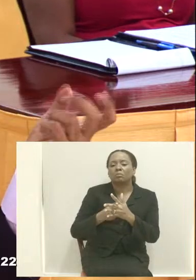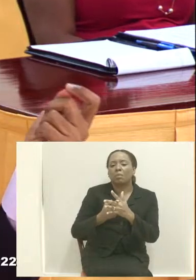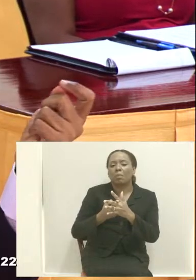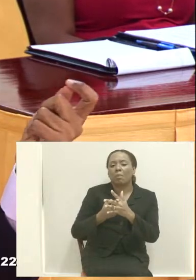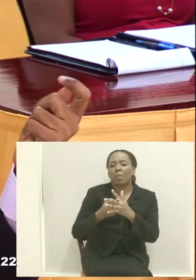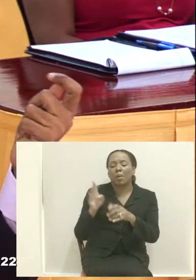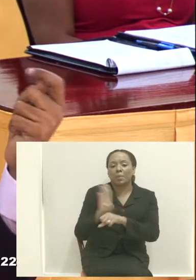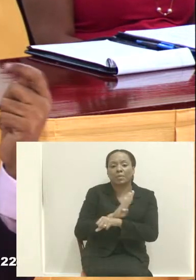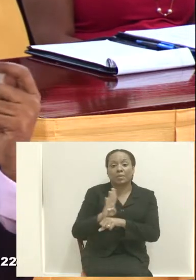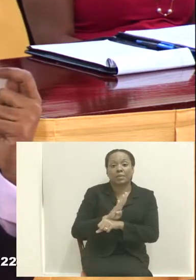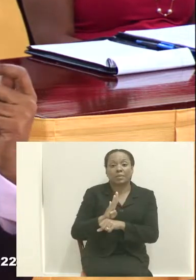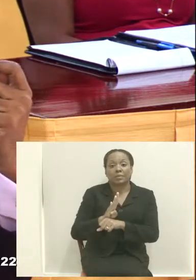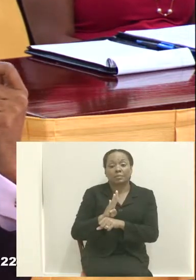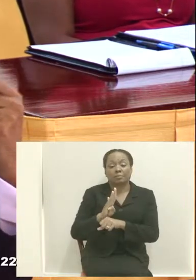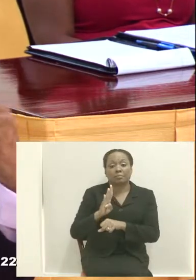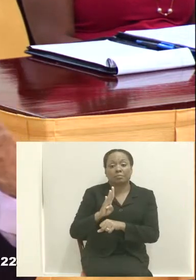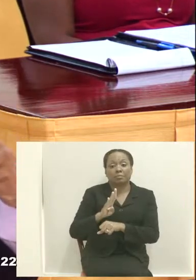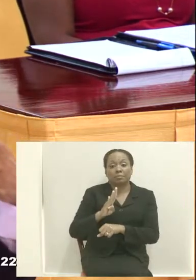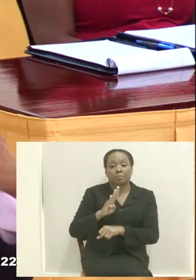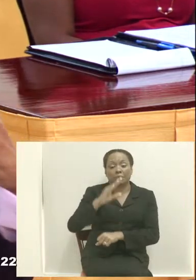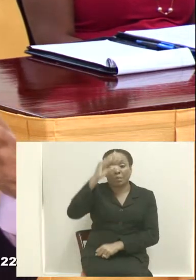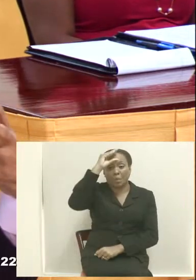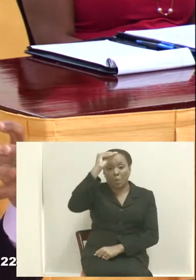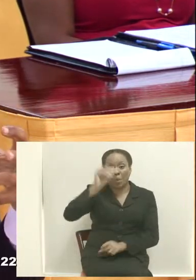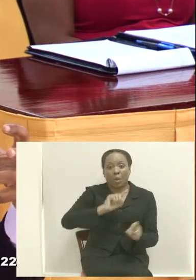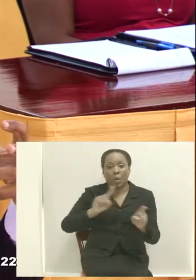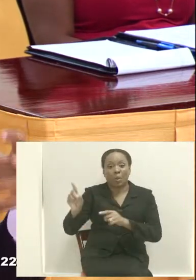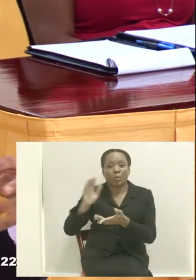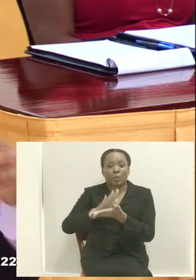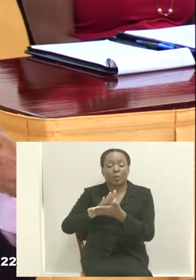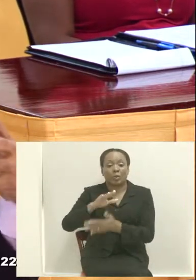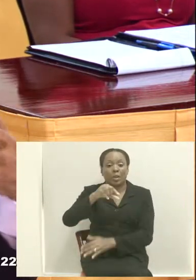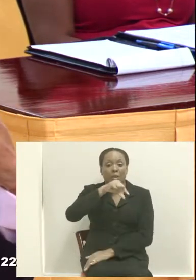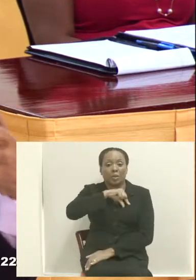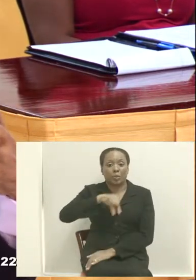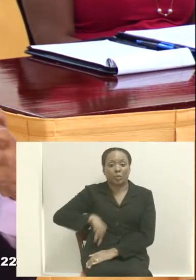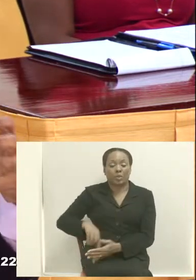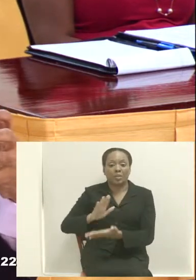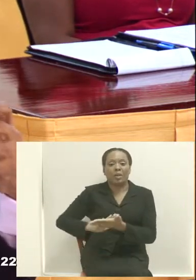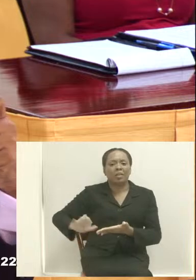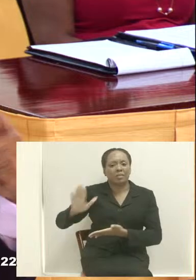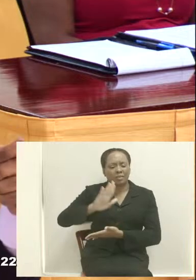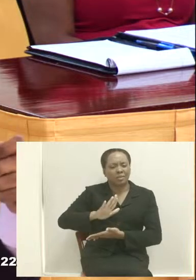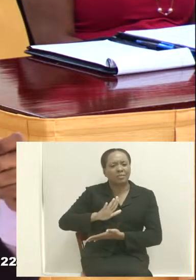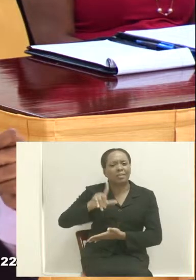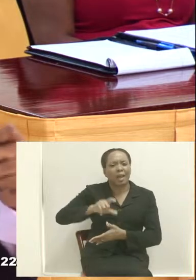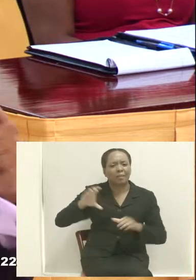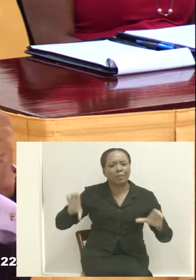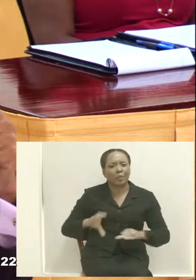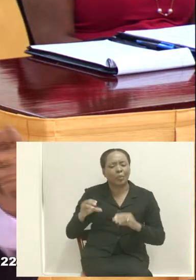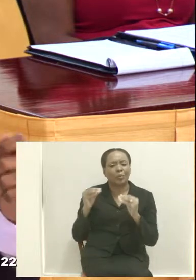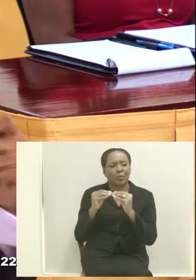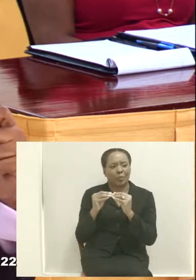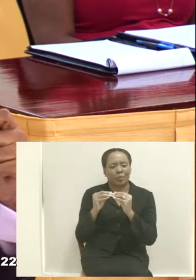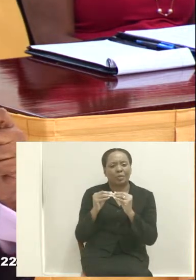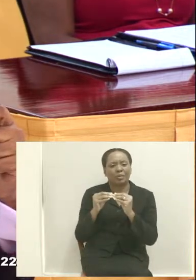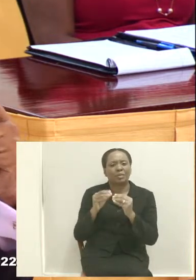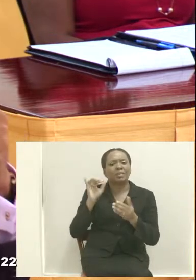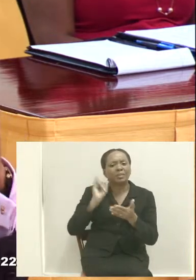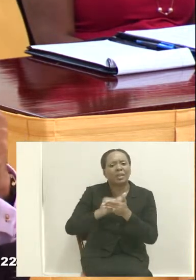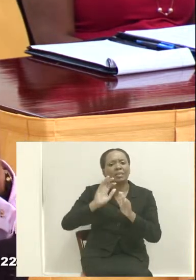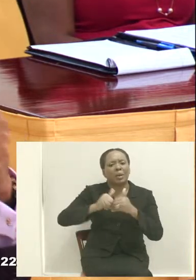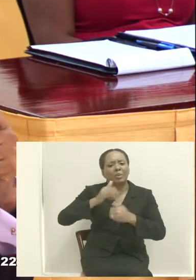to have more of that because that is how the entrepreneurship is built. And I go further still, ma'am. Part and parcel of the literacy,